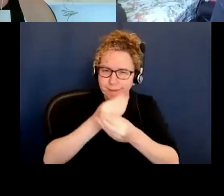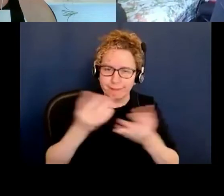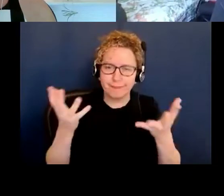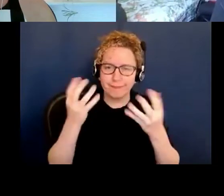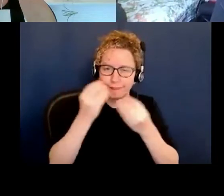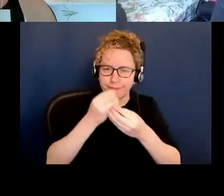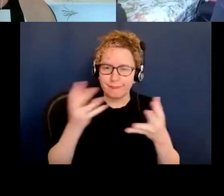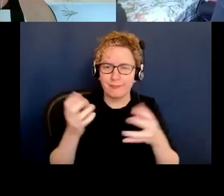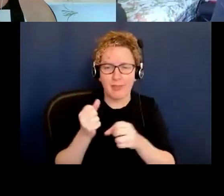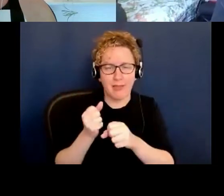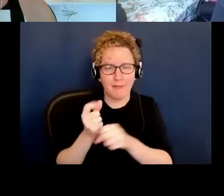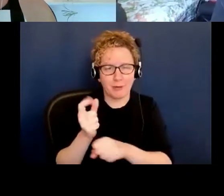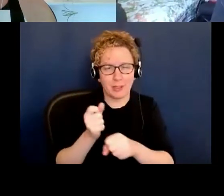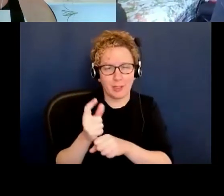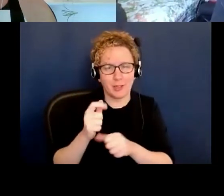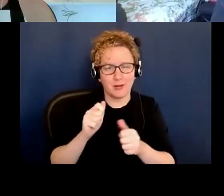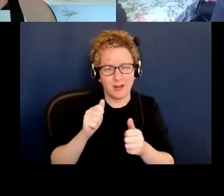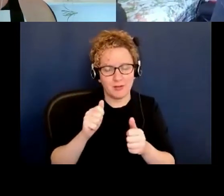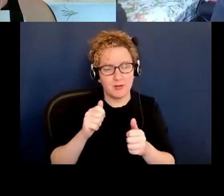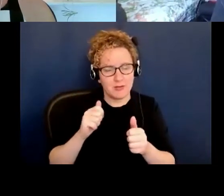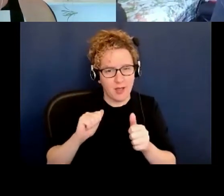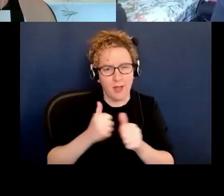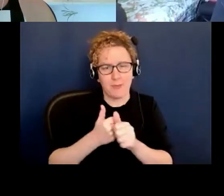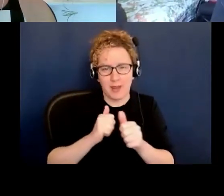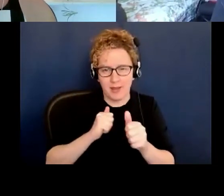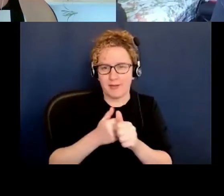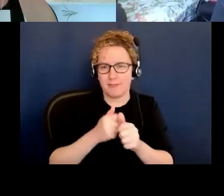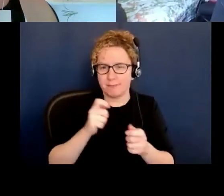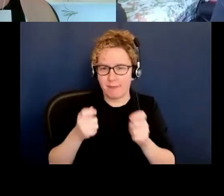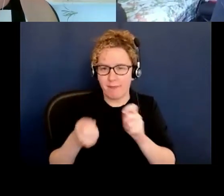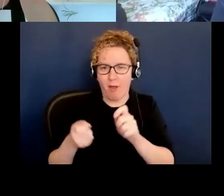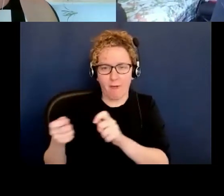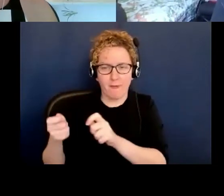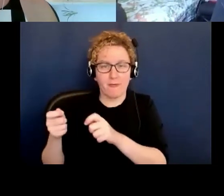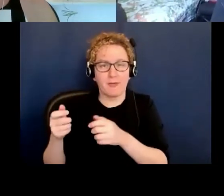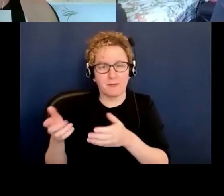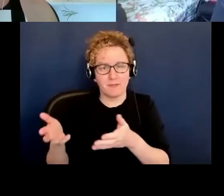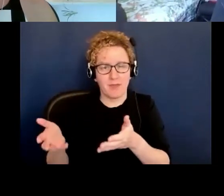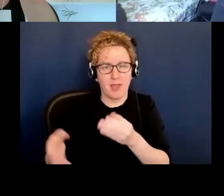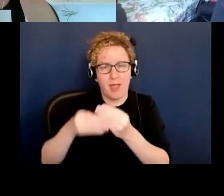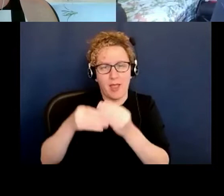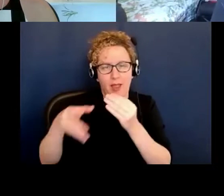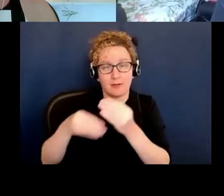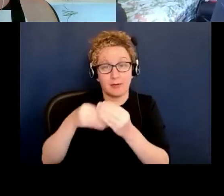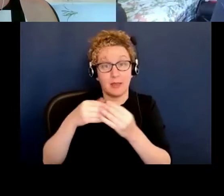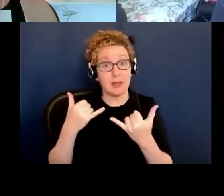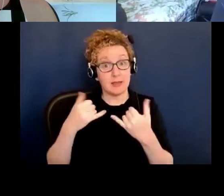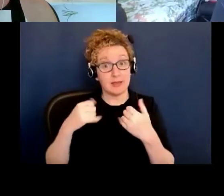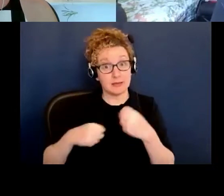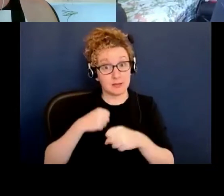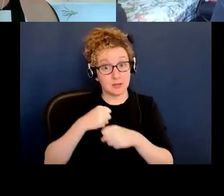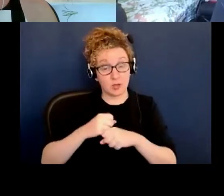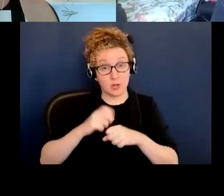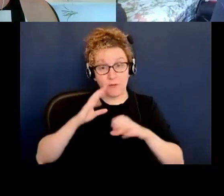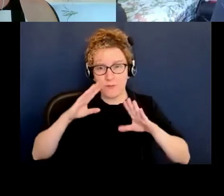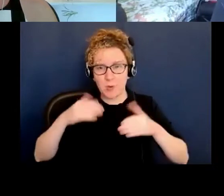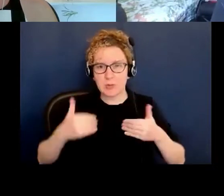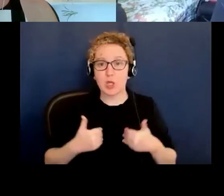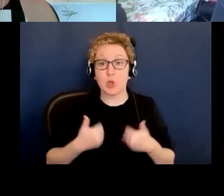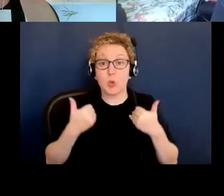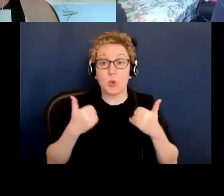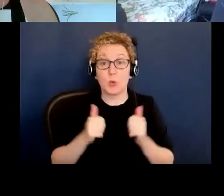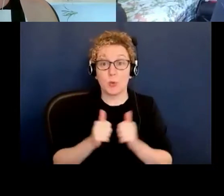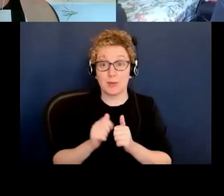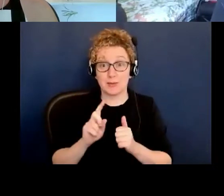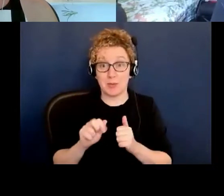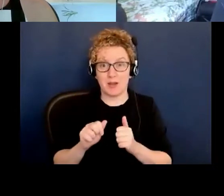year. It varies. I think this year we're focused on youth with disabilities. So we want to make sure that you don't have to wait till